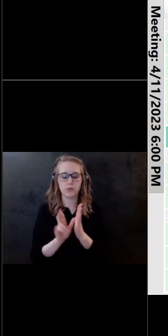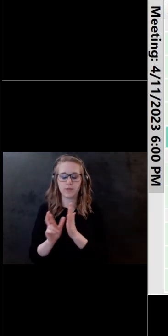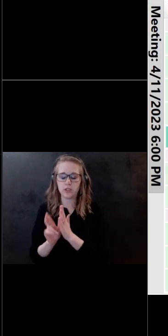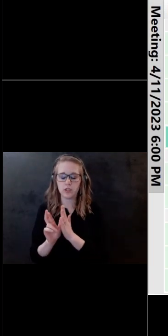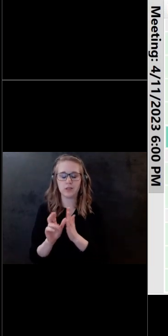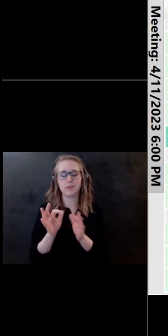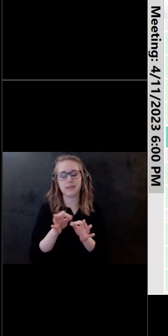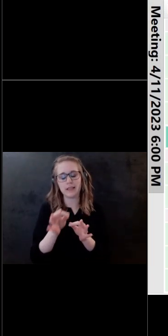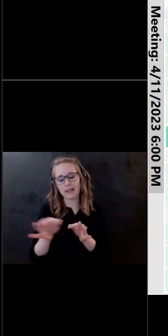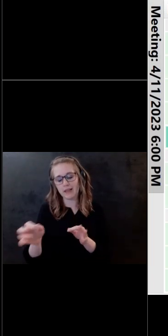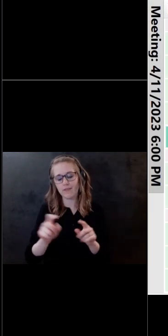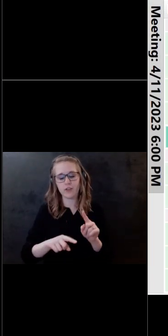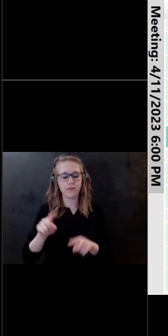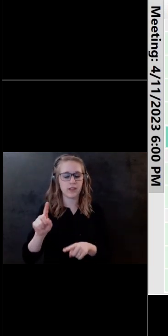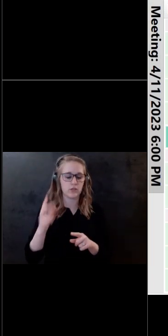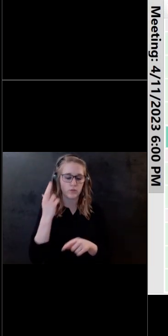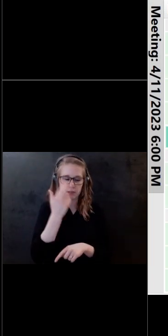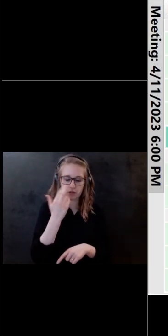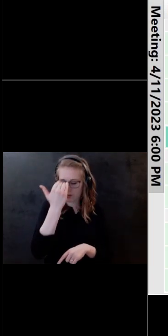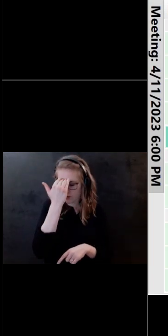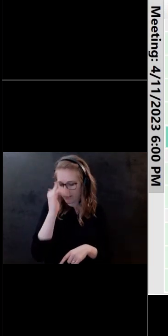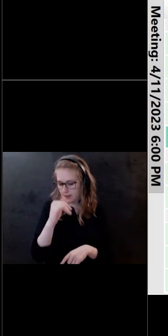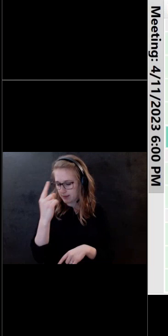reasons. So I know that's something that is on,